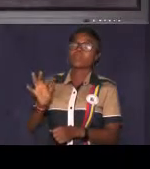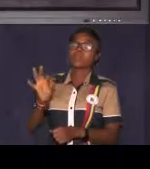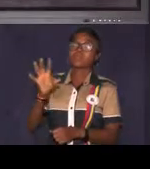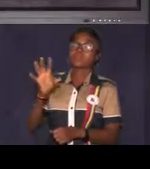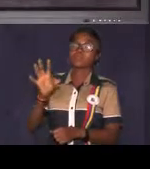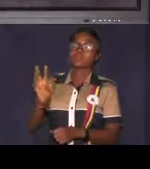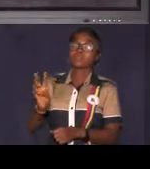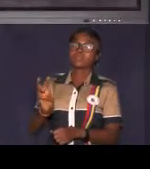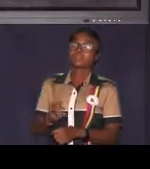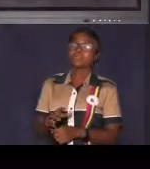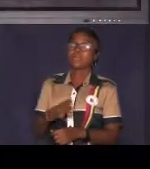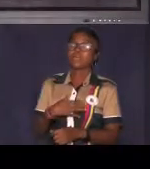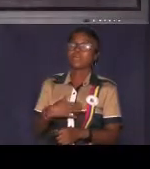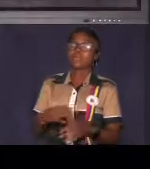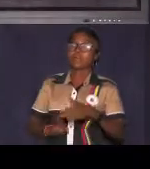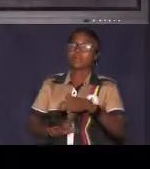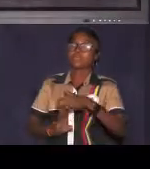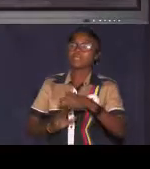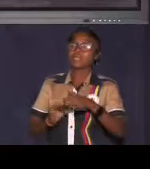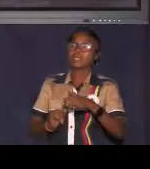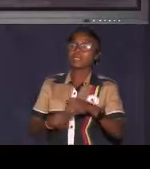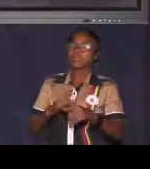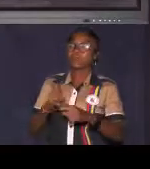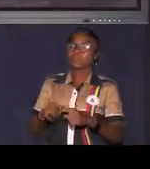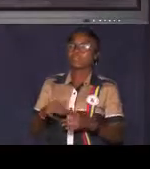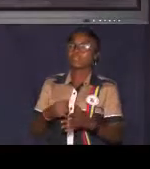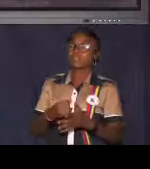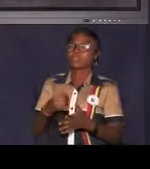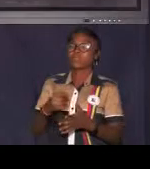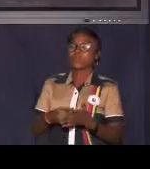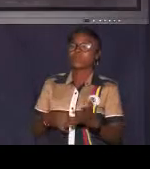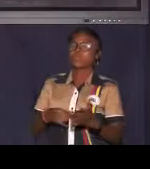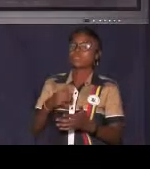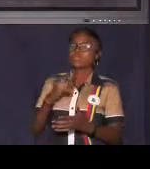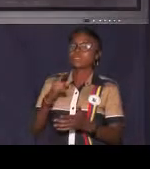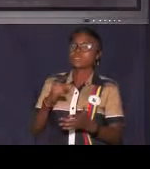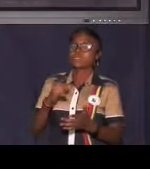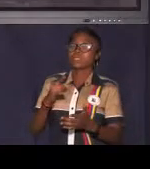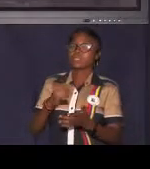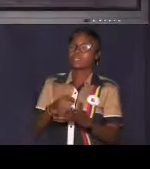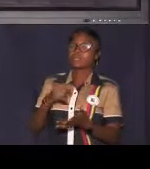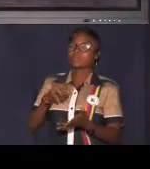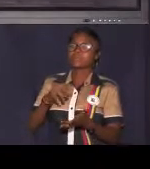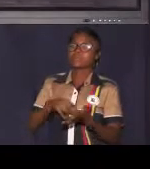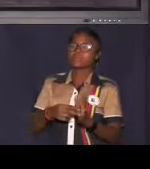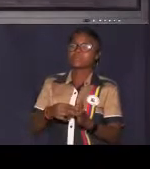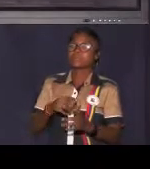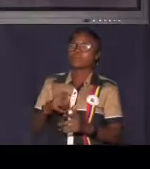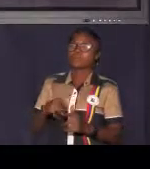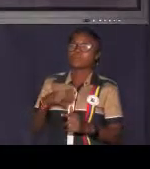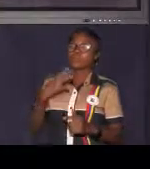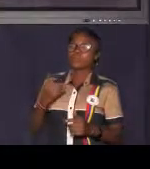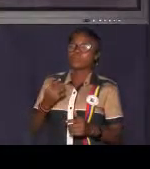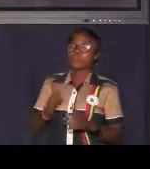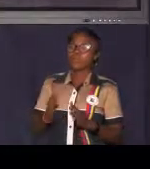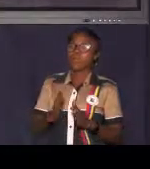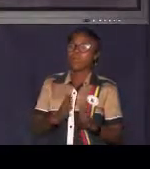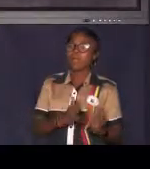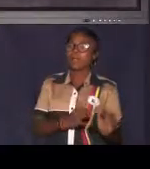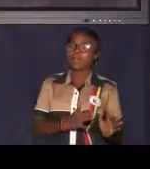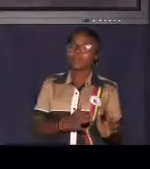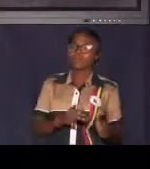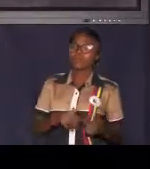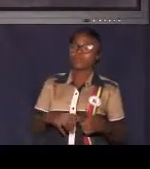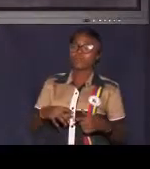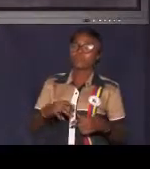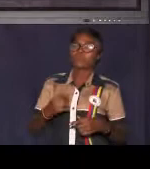So the root of 14 is 196. And basically what it means is that if you have 196 marbles or 196 small squares, and you so